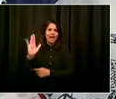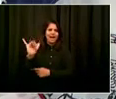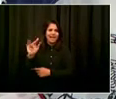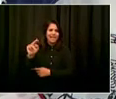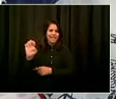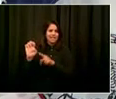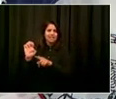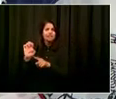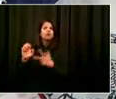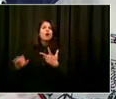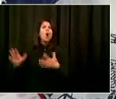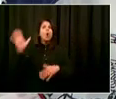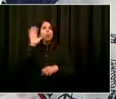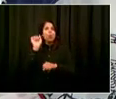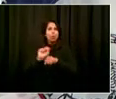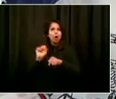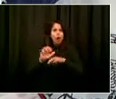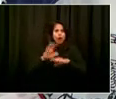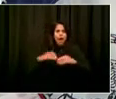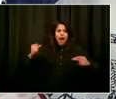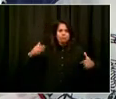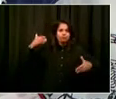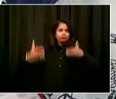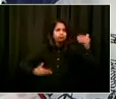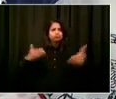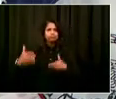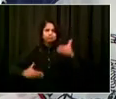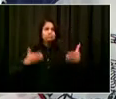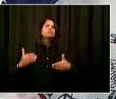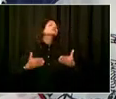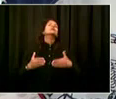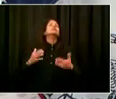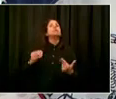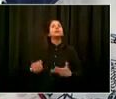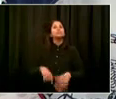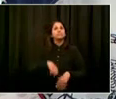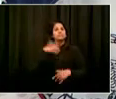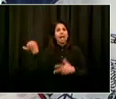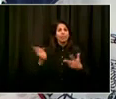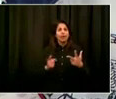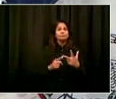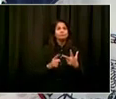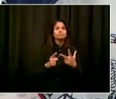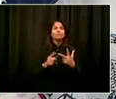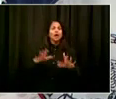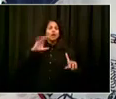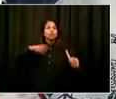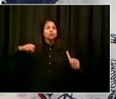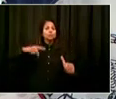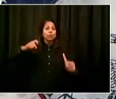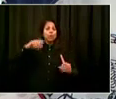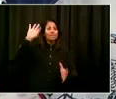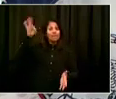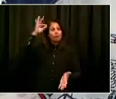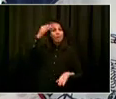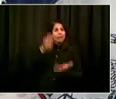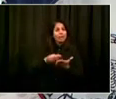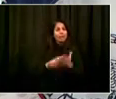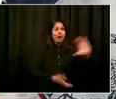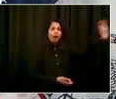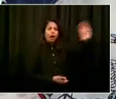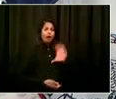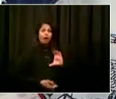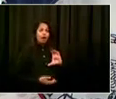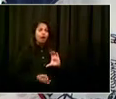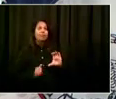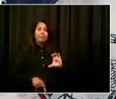take it. And three, of course, that stimulus that will put us back on our feet. A stimulus big enough and focused enough to help New